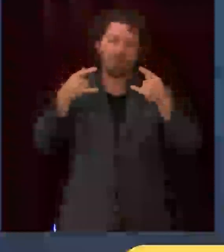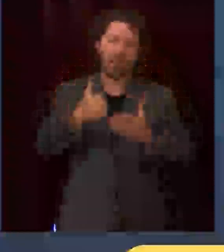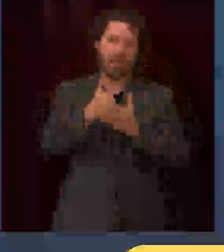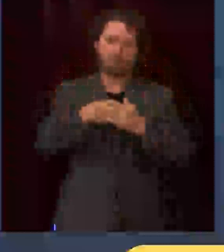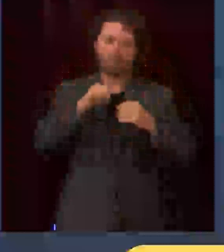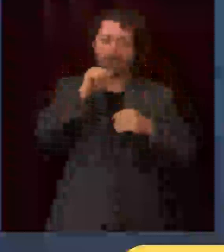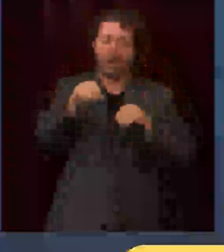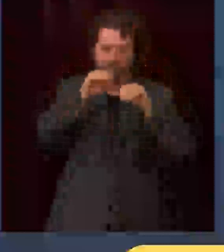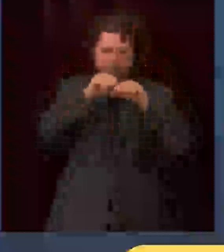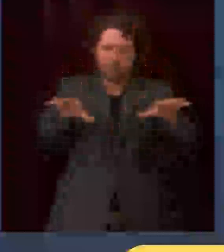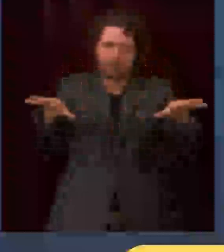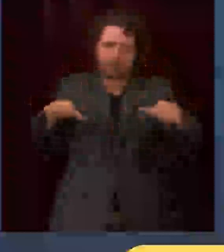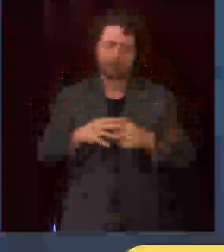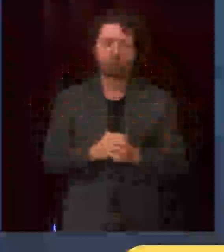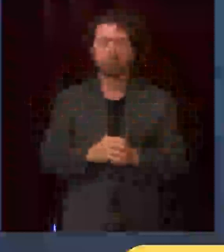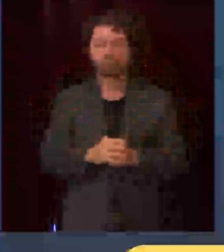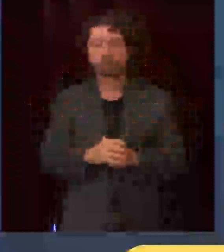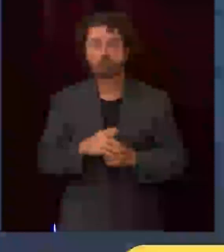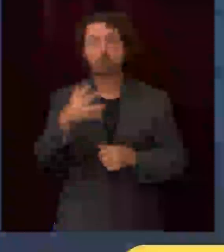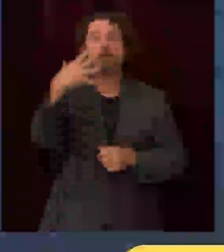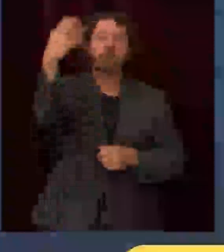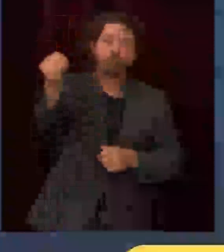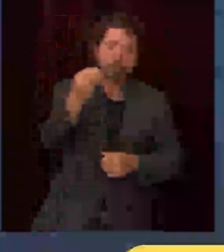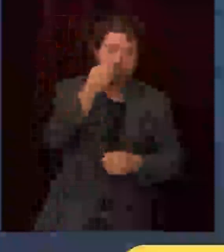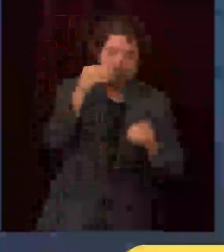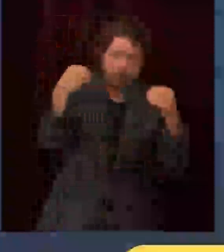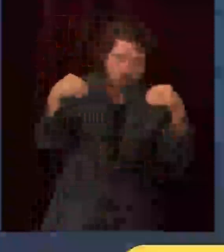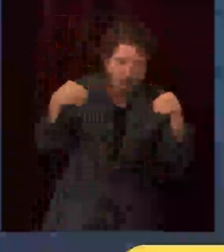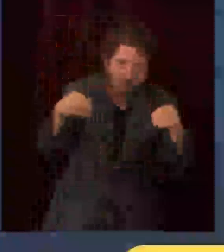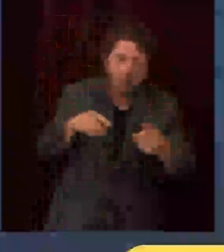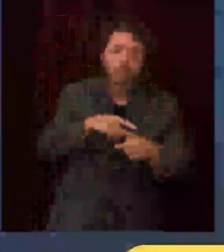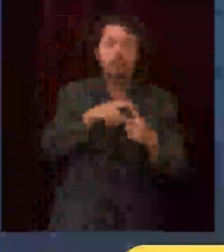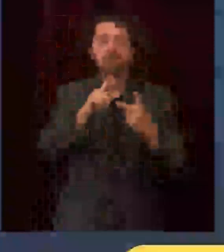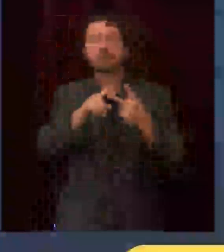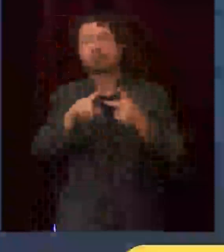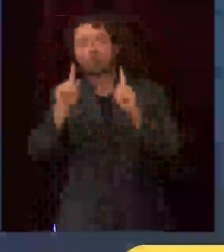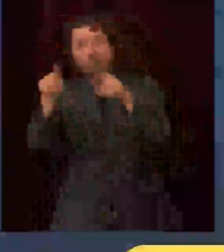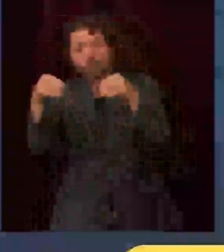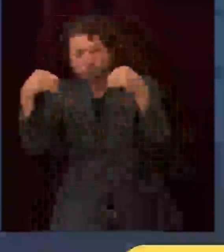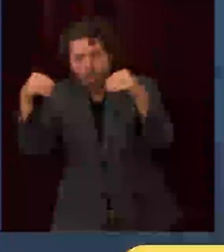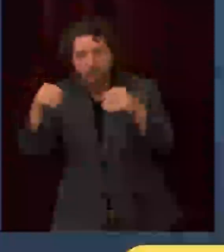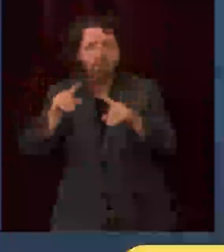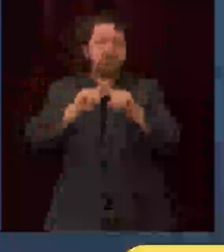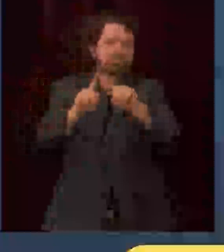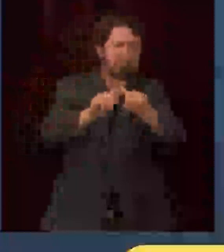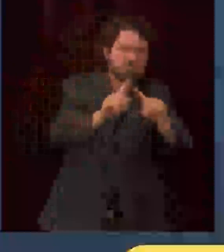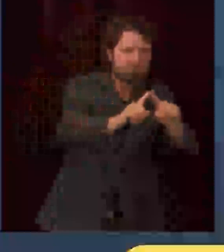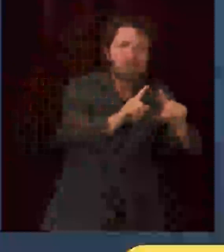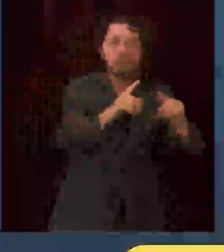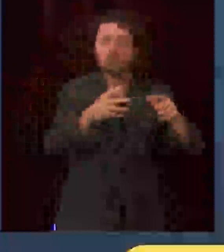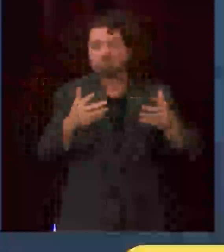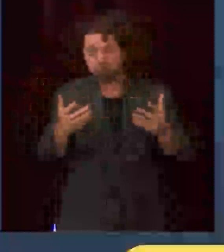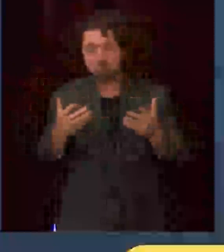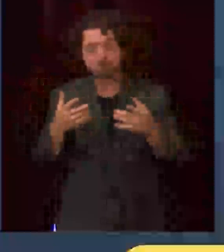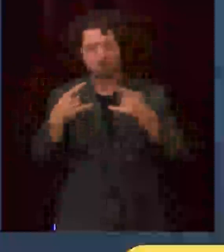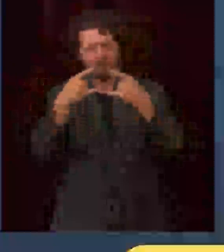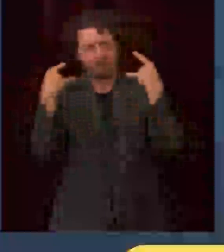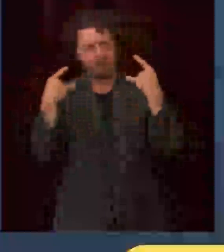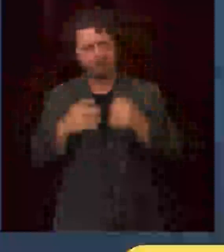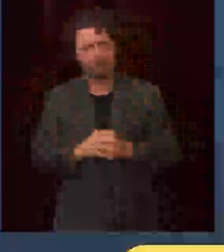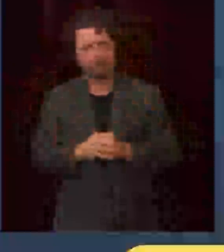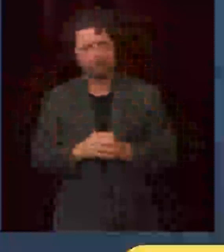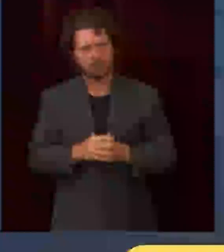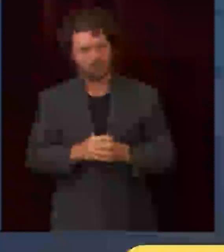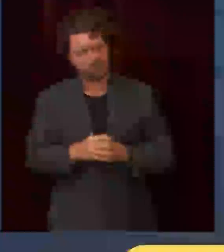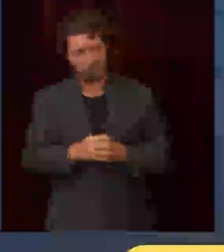and retail stores as they reopen, in our places of work, I really think a face